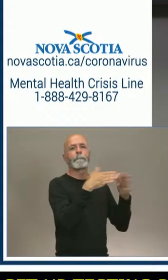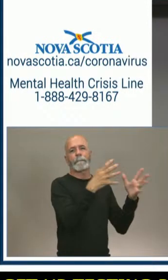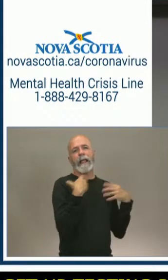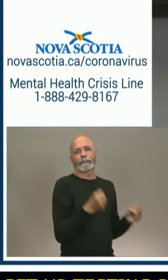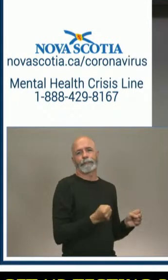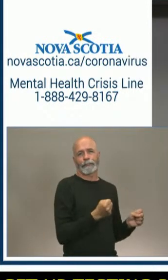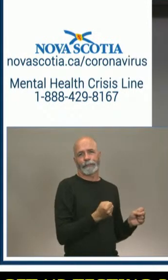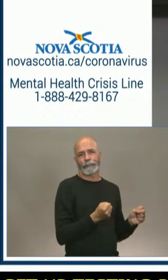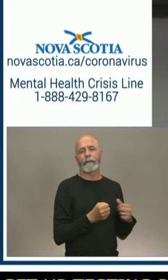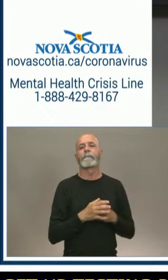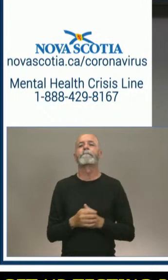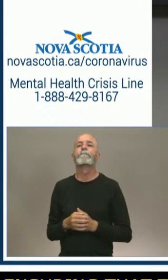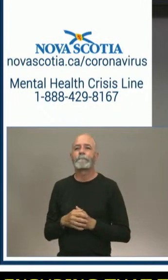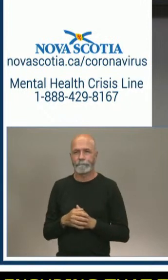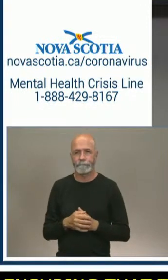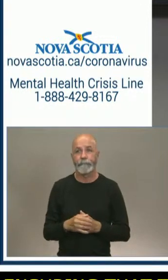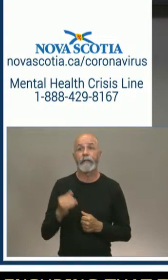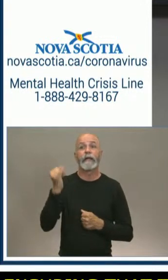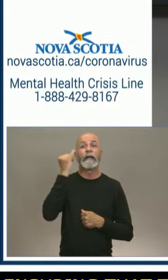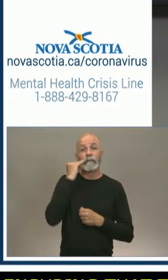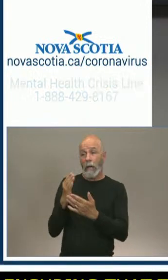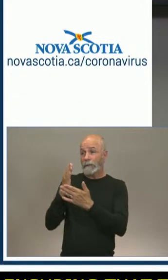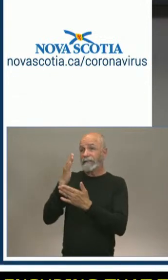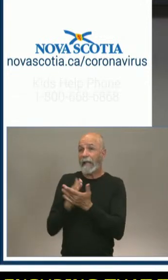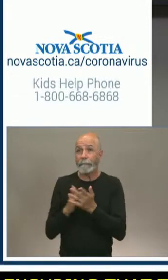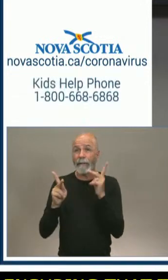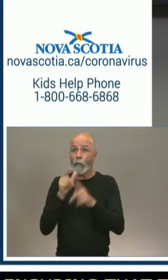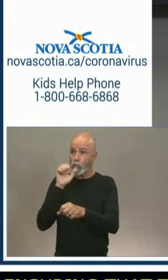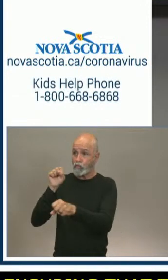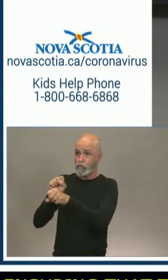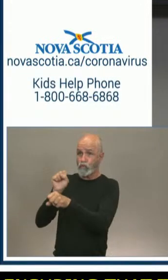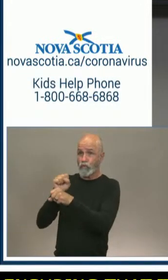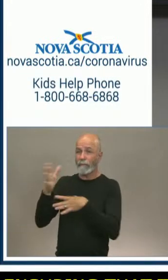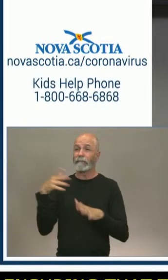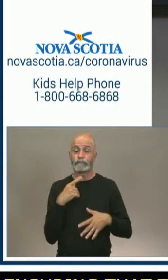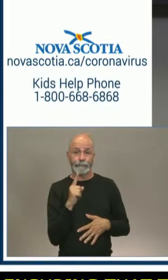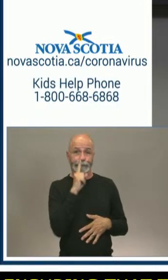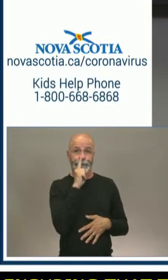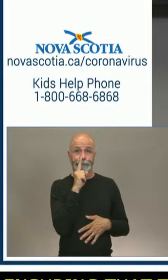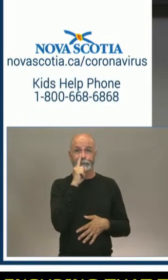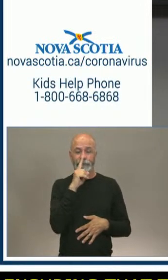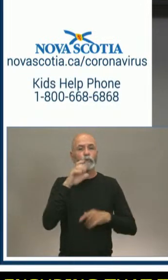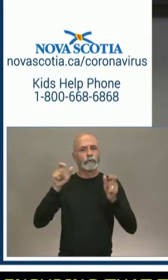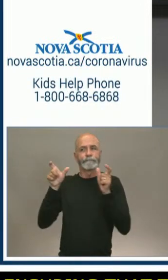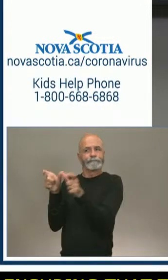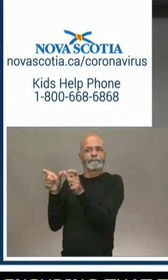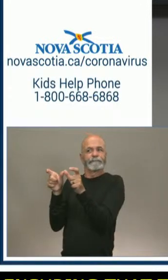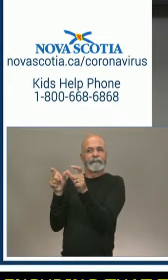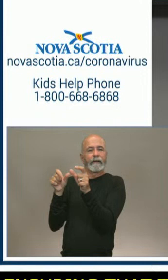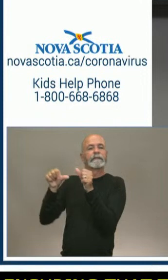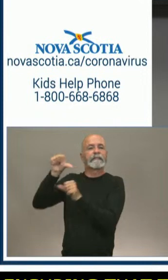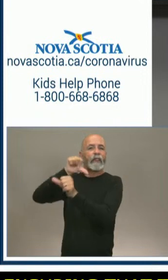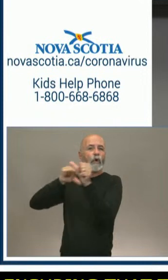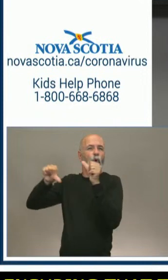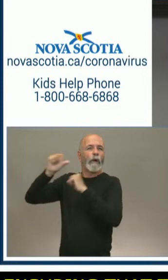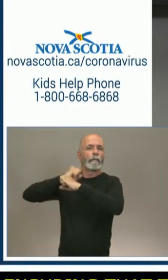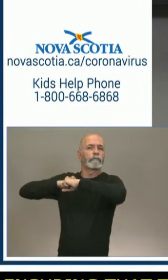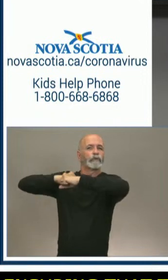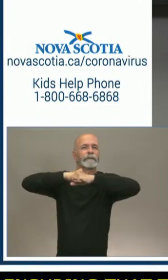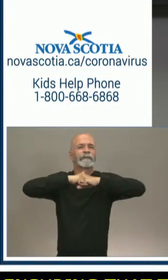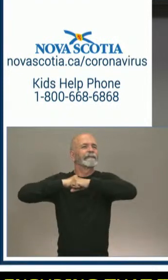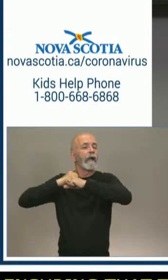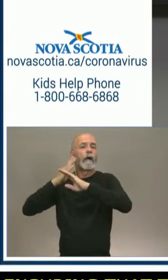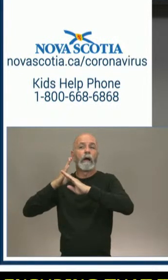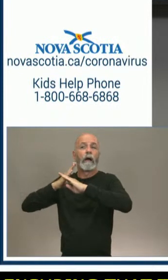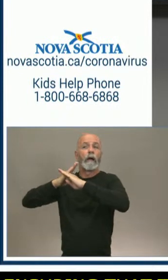On-site testing in workplaces helps keep them safe, quickly identify cases and possible outbreaks, and